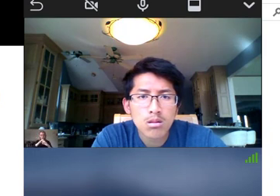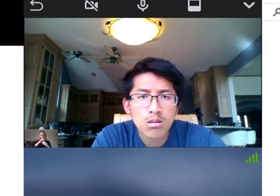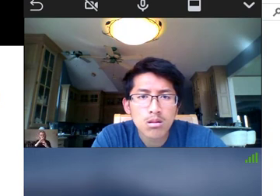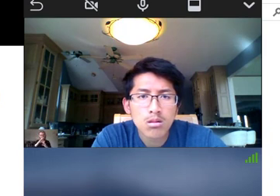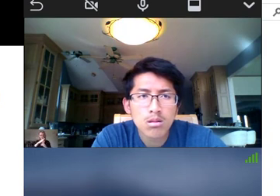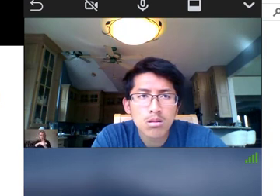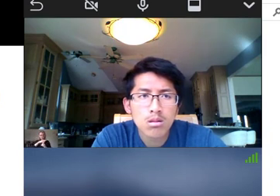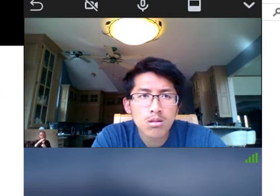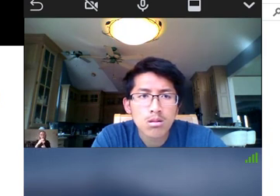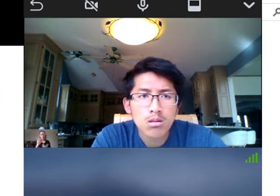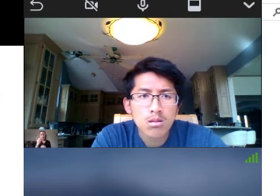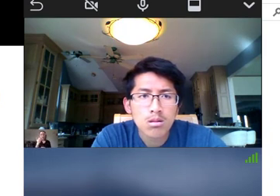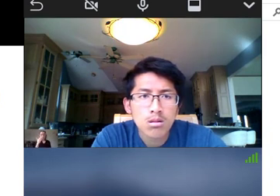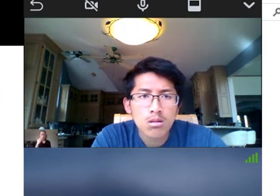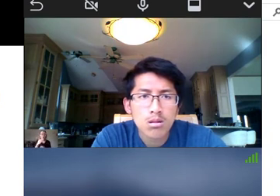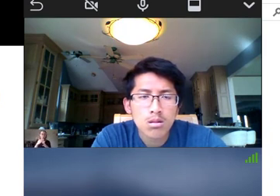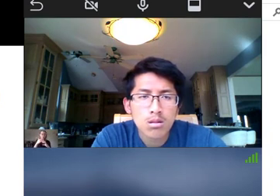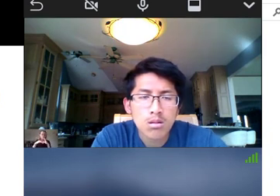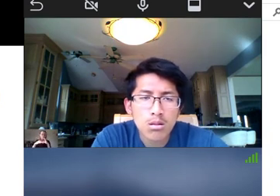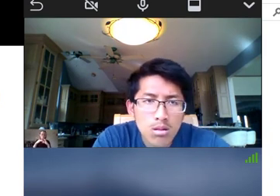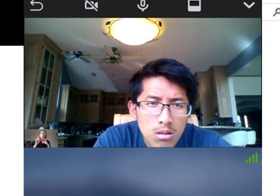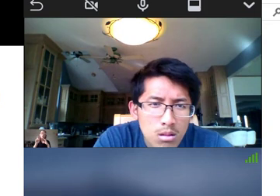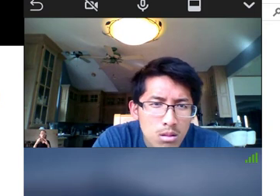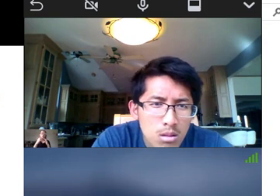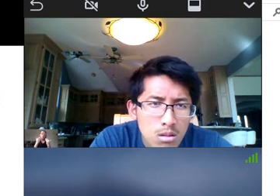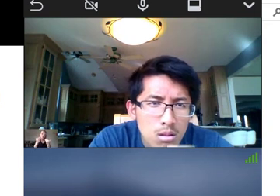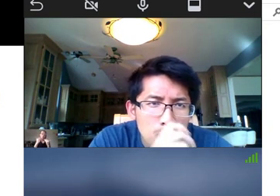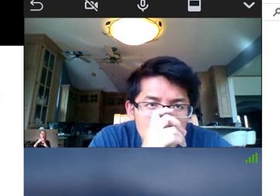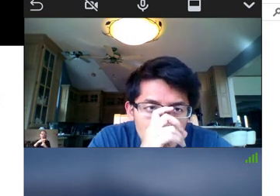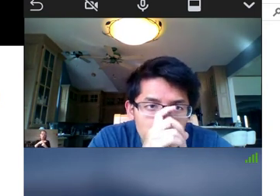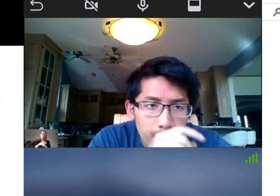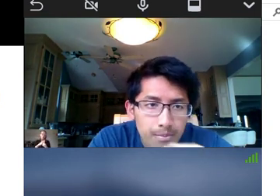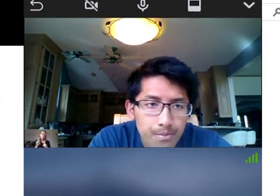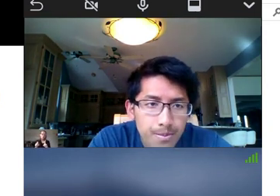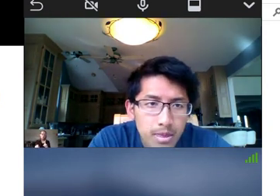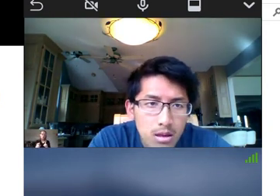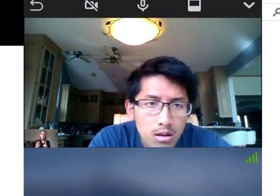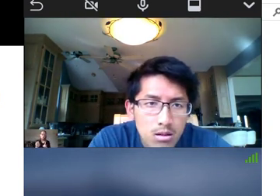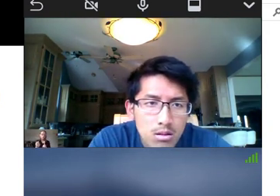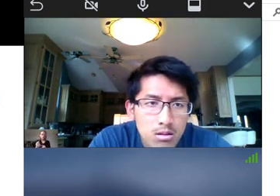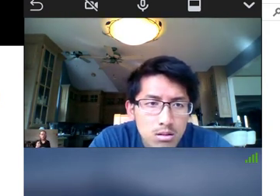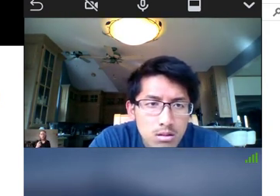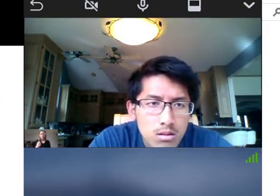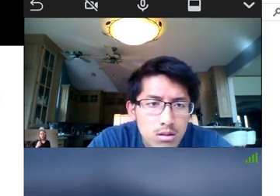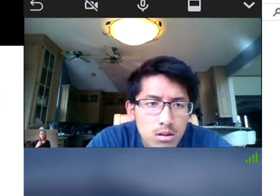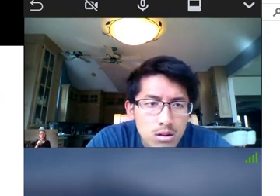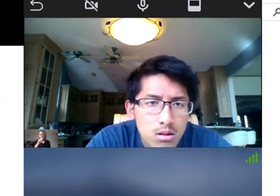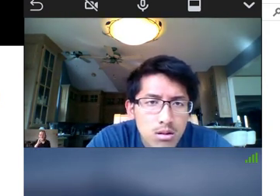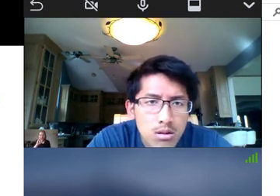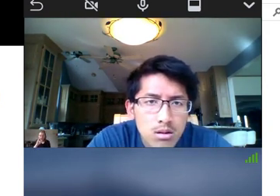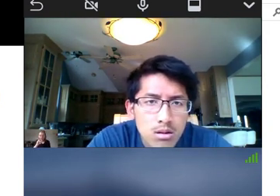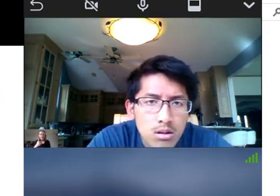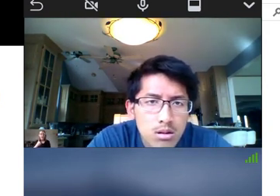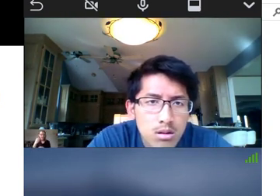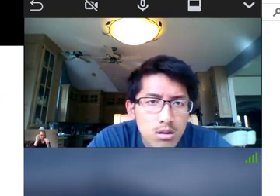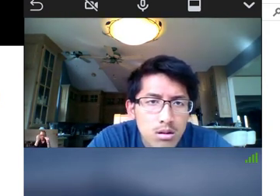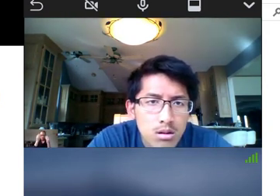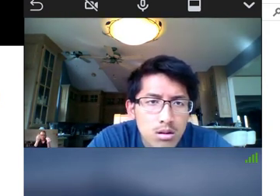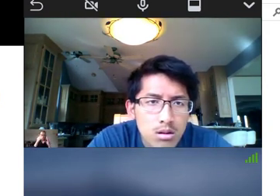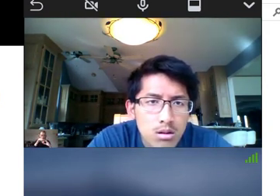down, right? So we're given some information at the entrance of our pipe. I